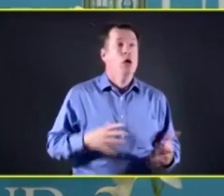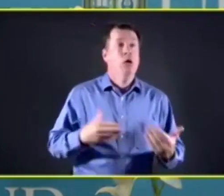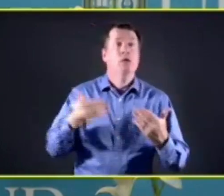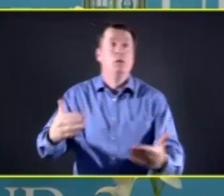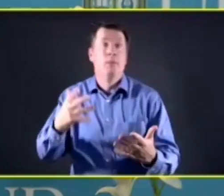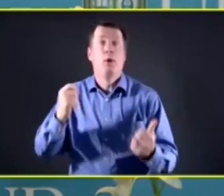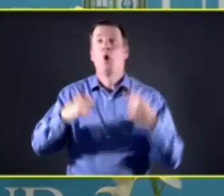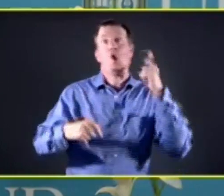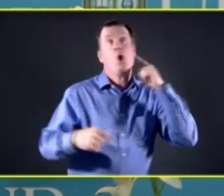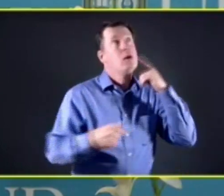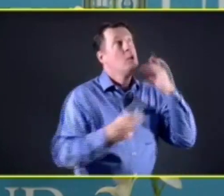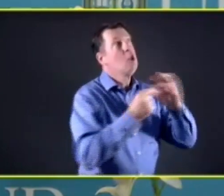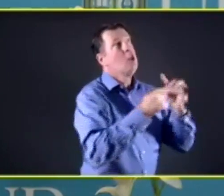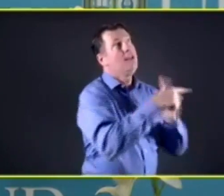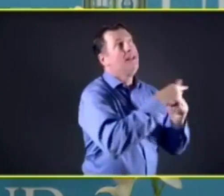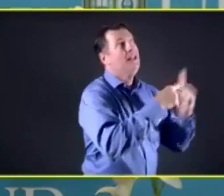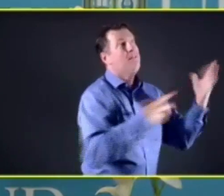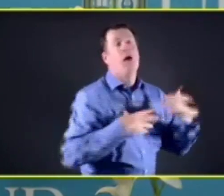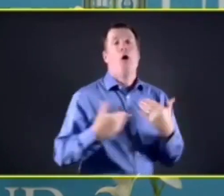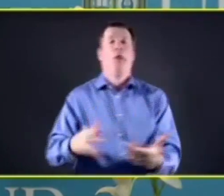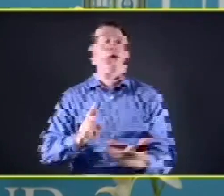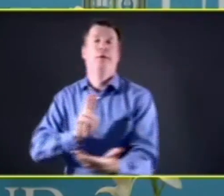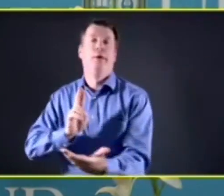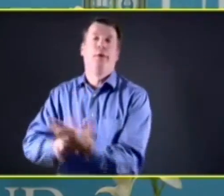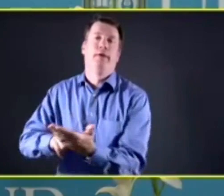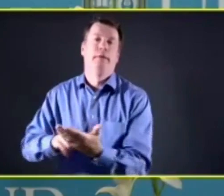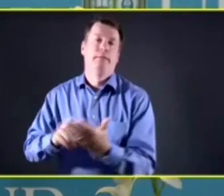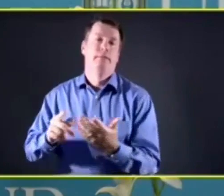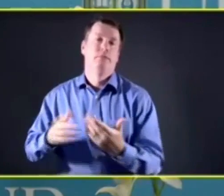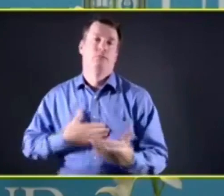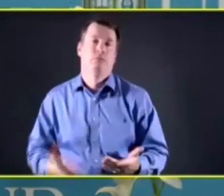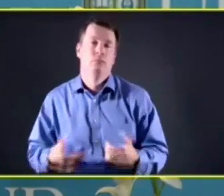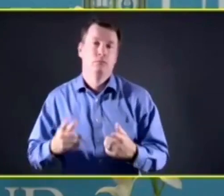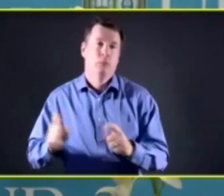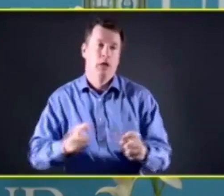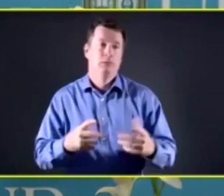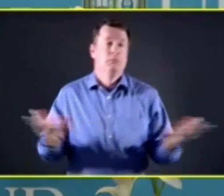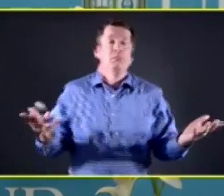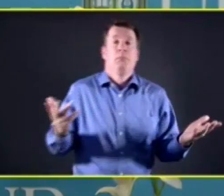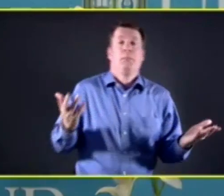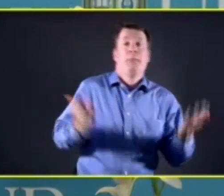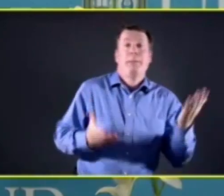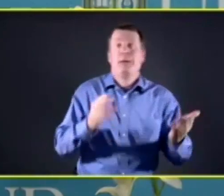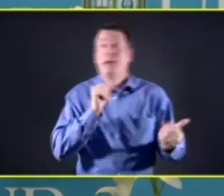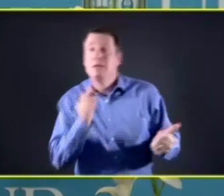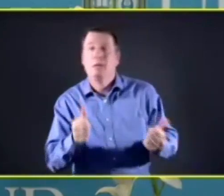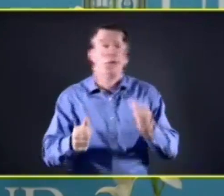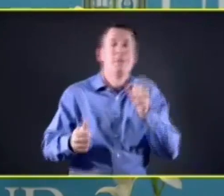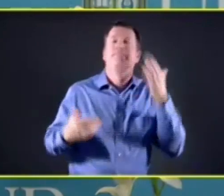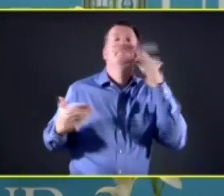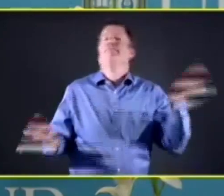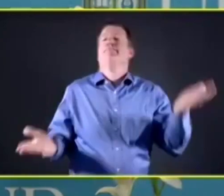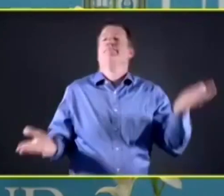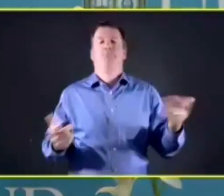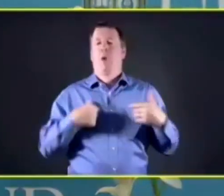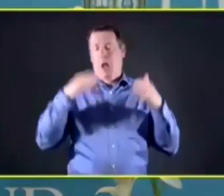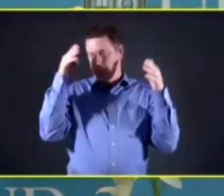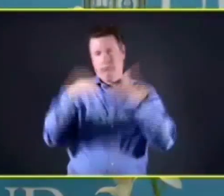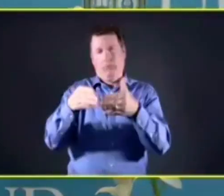the studies, regardless of what they've shown to date, says that doing